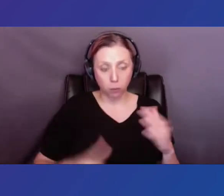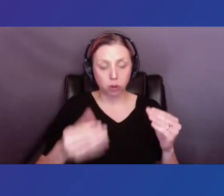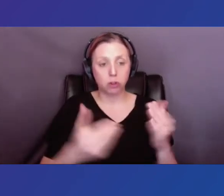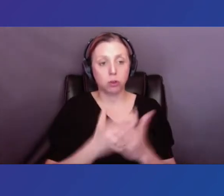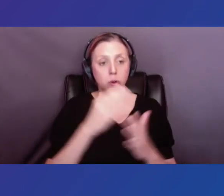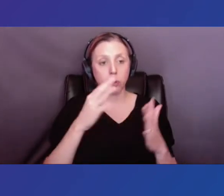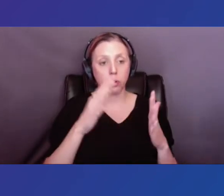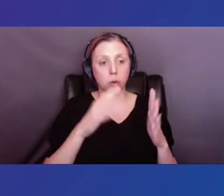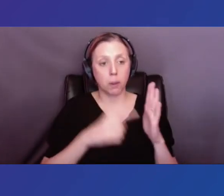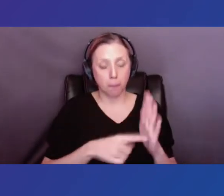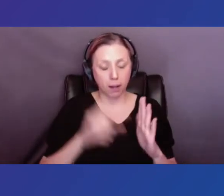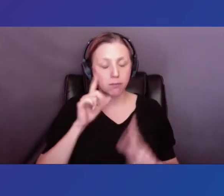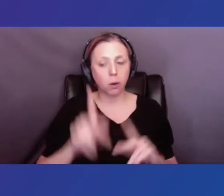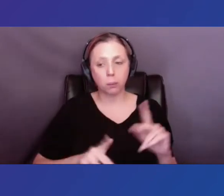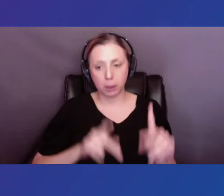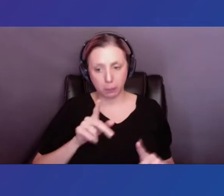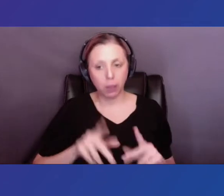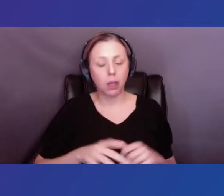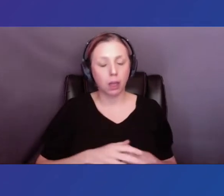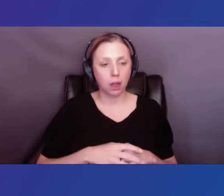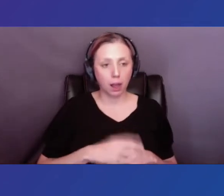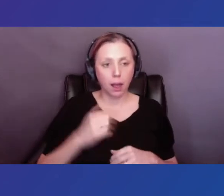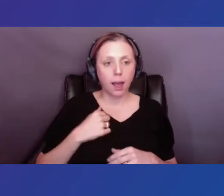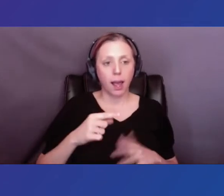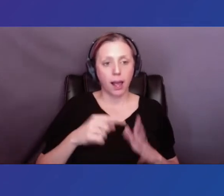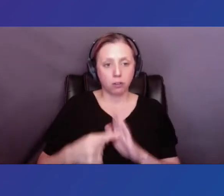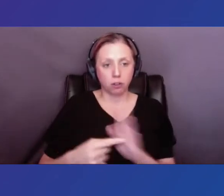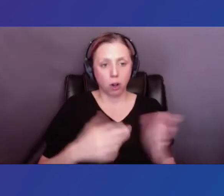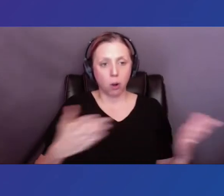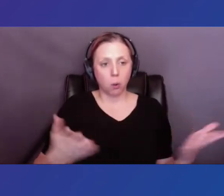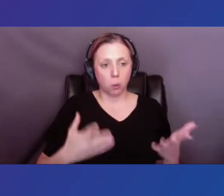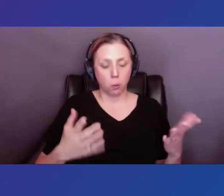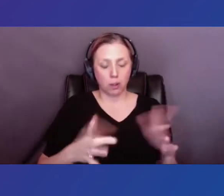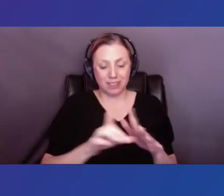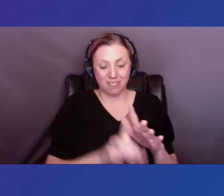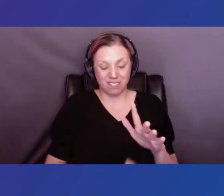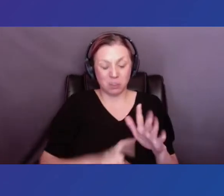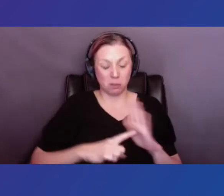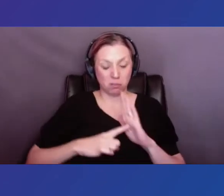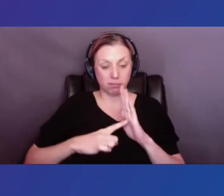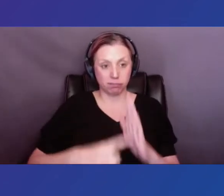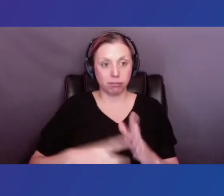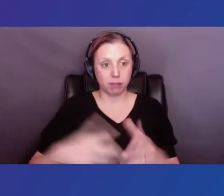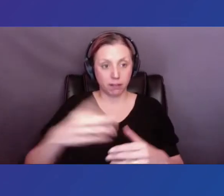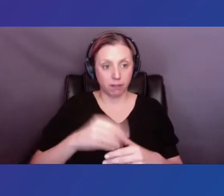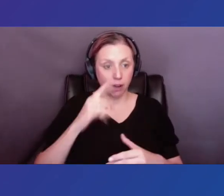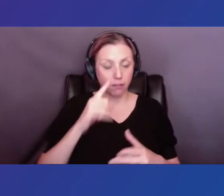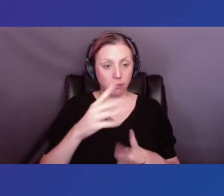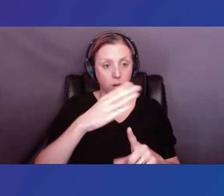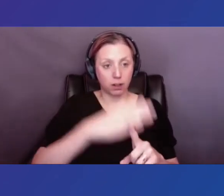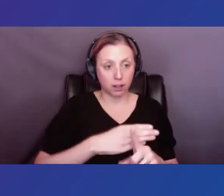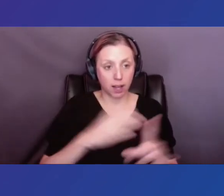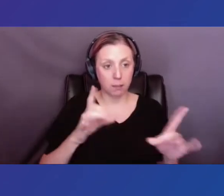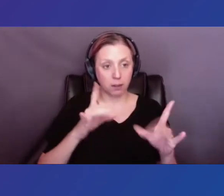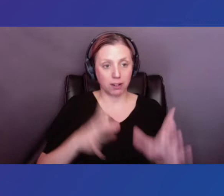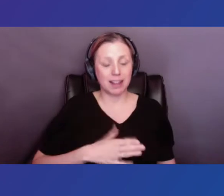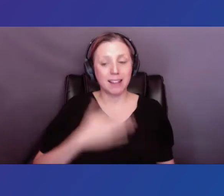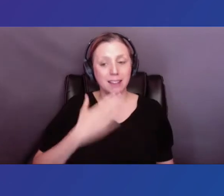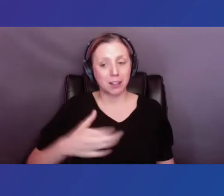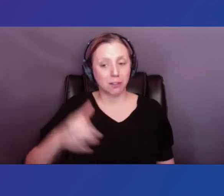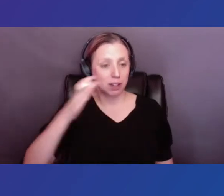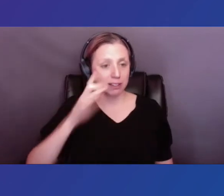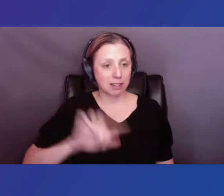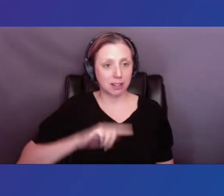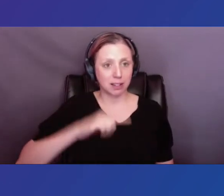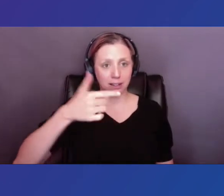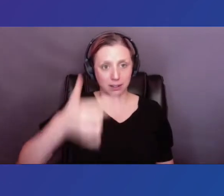and uncover what has been invisible about what is contributing to the climate crisis. So thank you for listening. I'm going to turn it over to